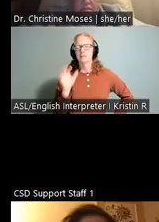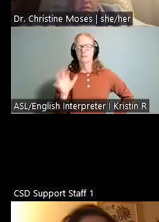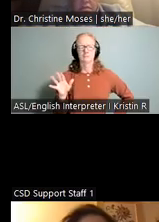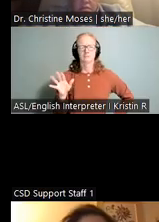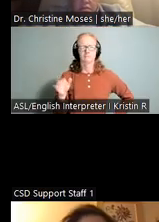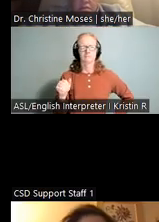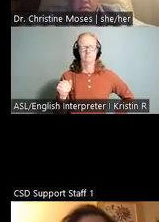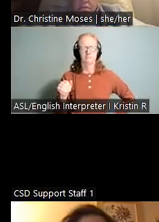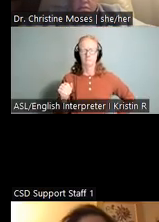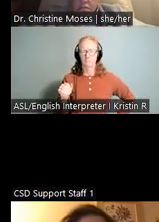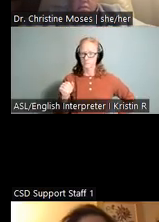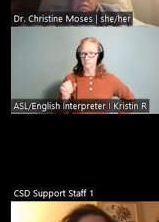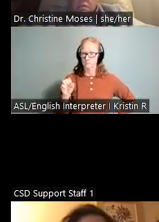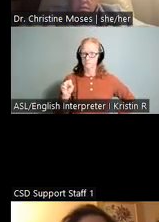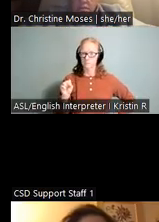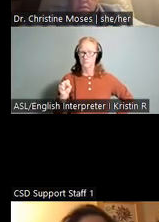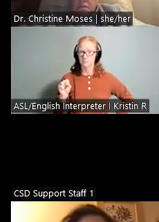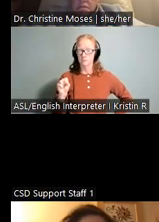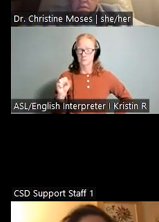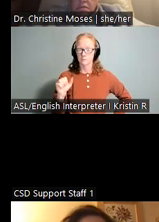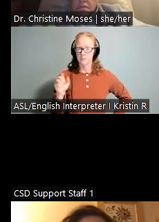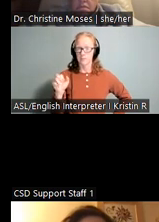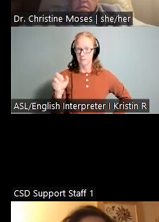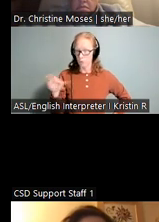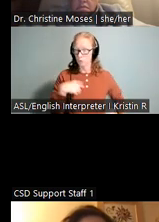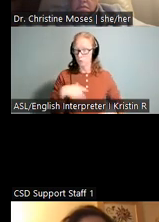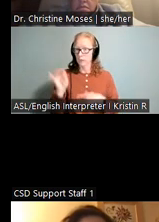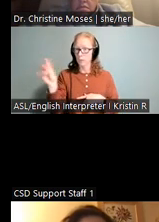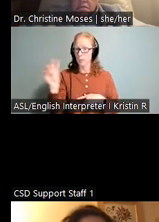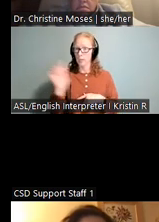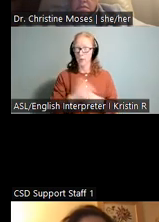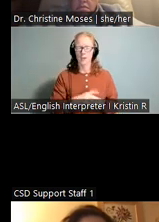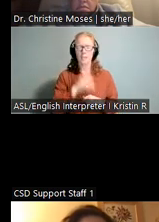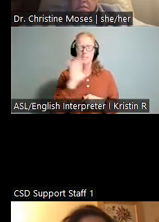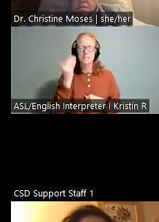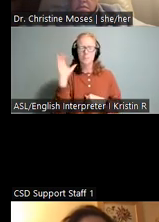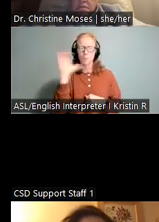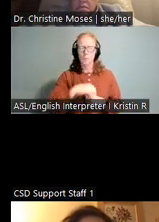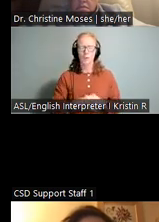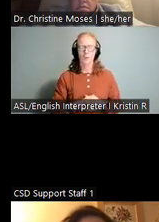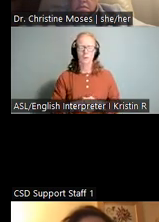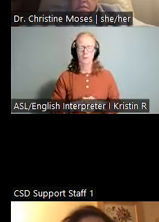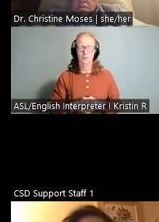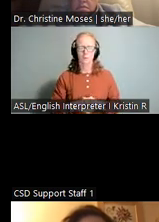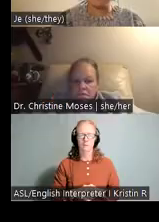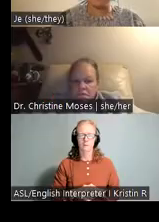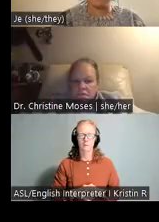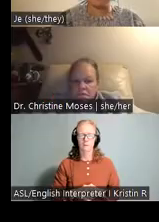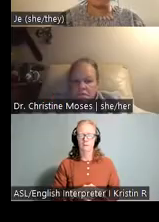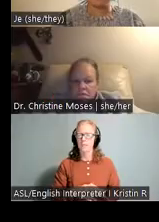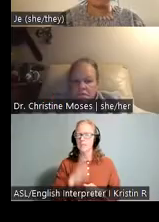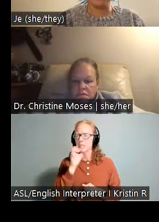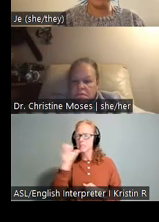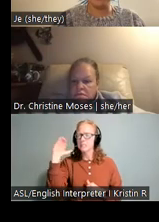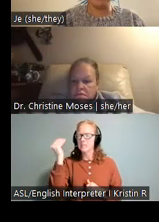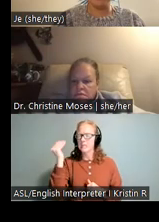did Samir, did you find where it came from? That'd be great. I just wonder, it just seems weird. It doesn't seem like, I don't know. It doesn't seem